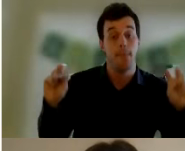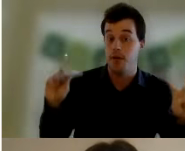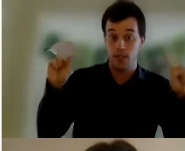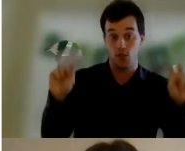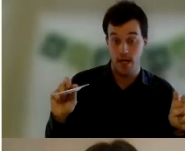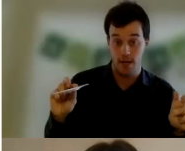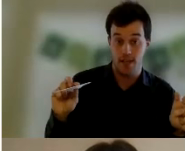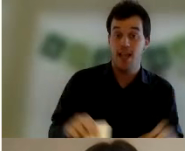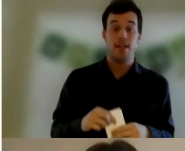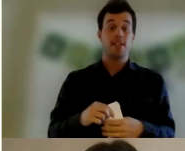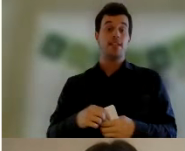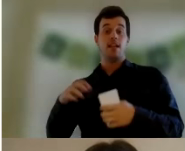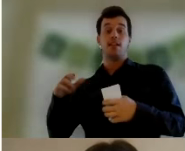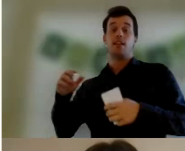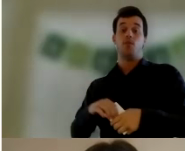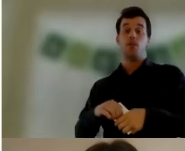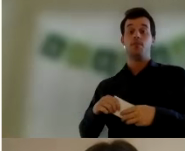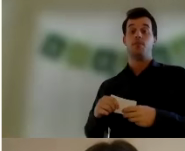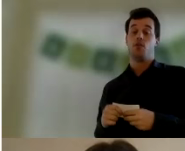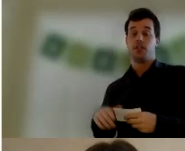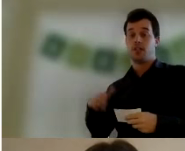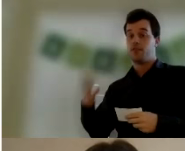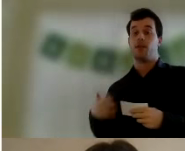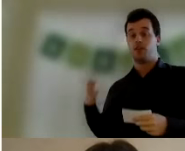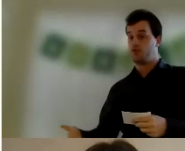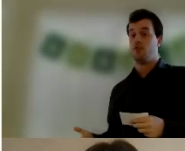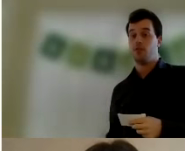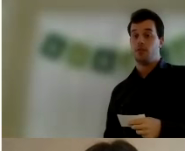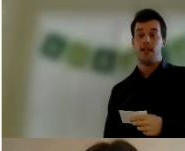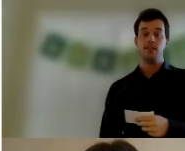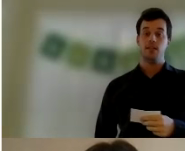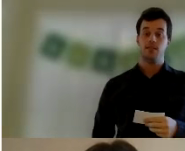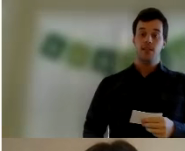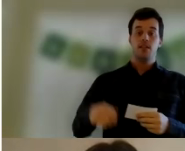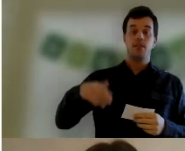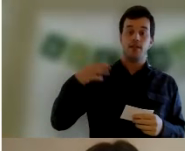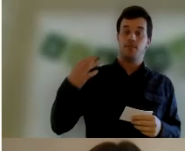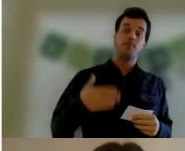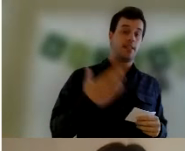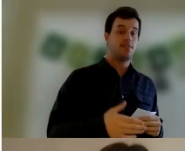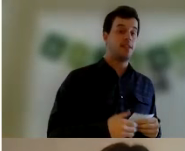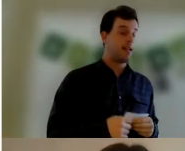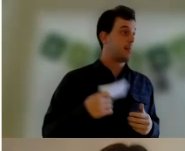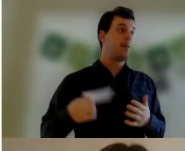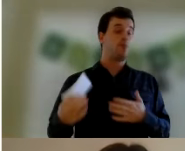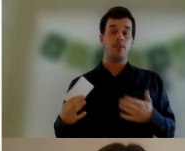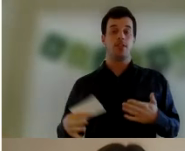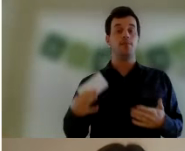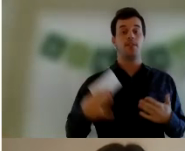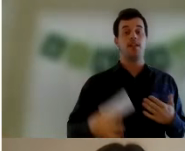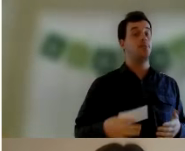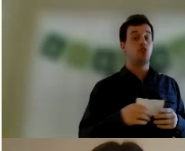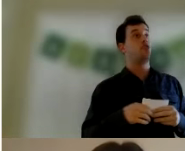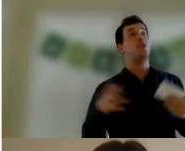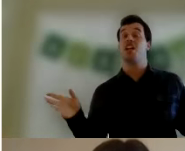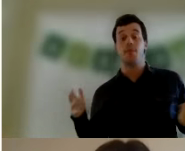the American dream. I mean, he says it would impose government control, and so he believes that people will use